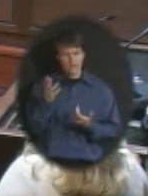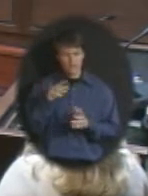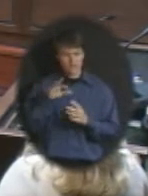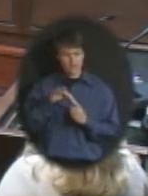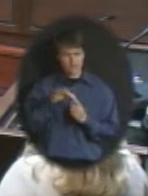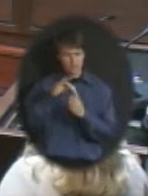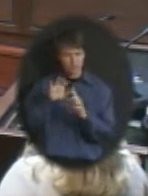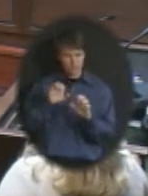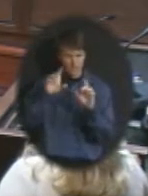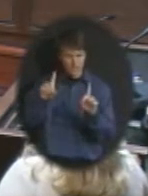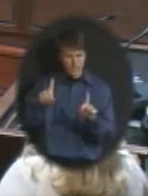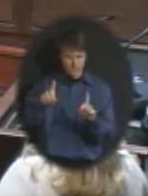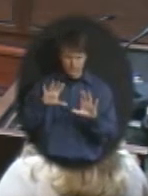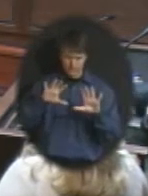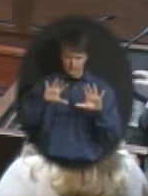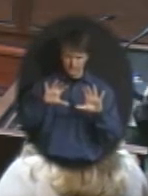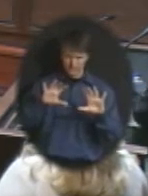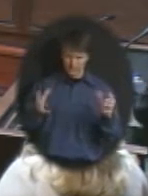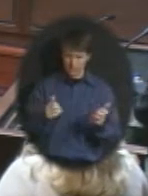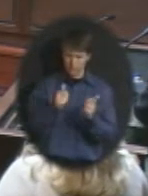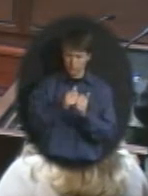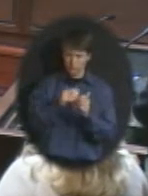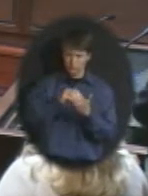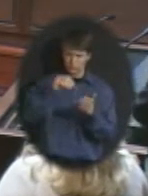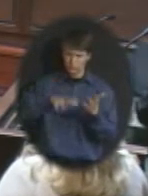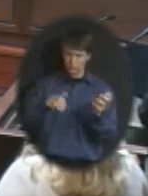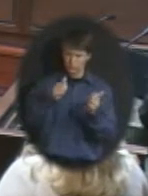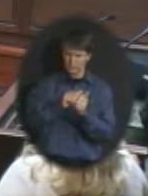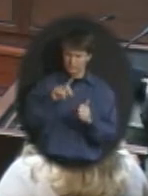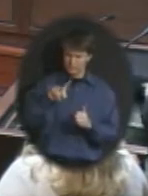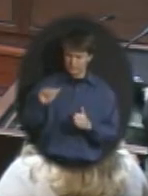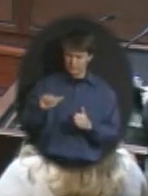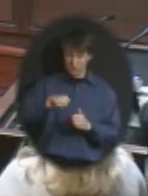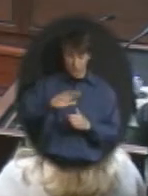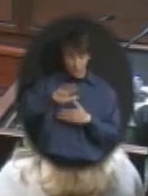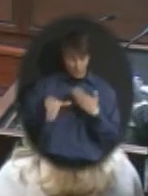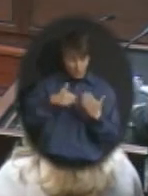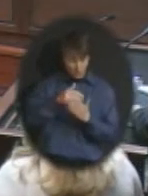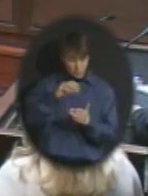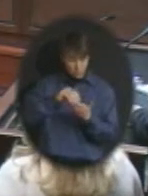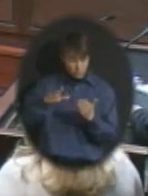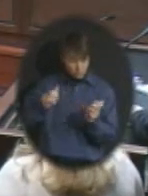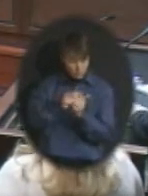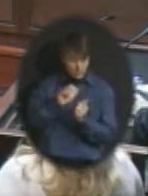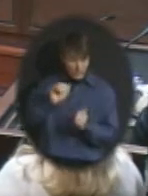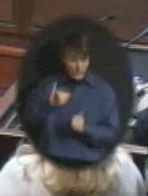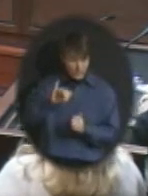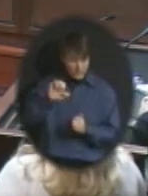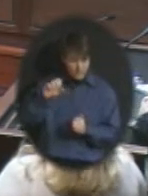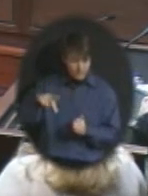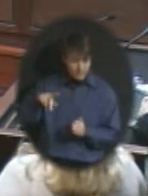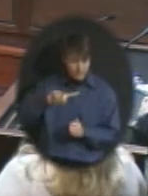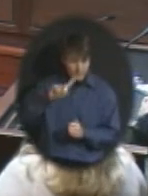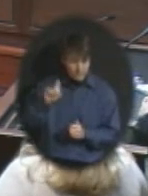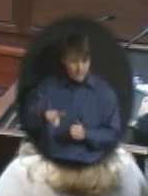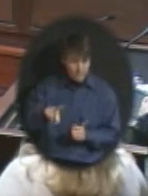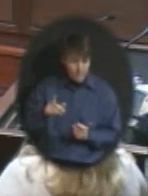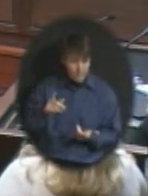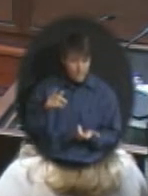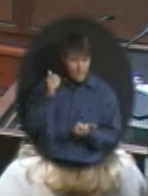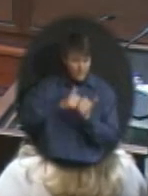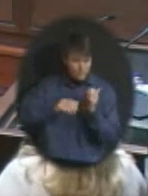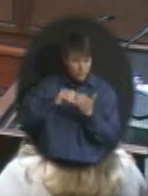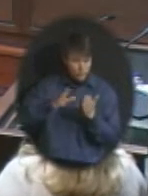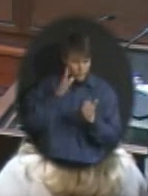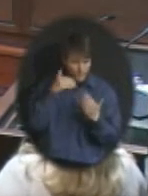special ed, in the category of students with disabilities, are these all students with IEPs? Every single student would have an IEP.